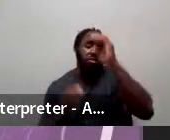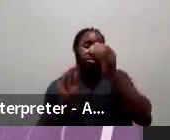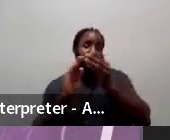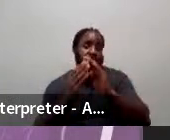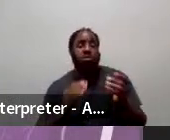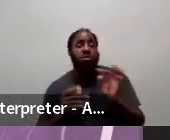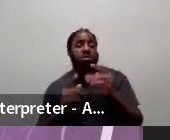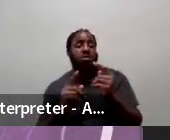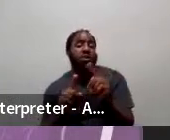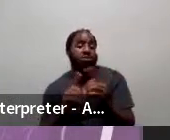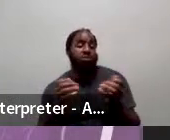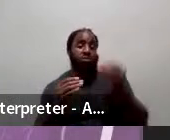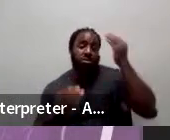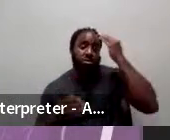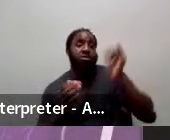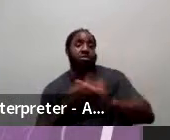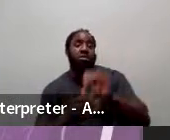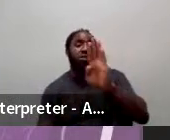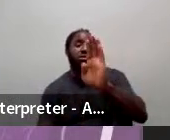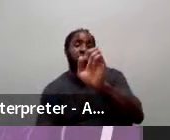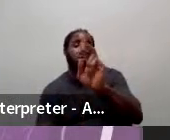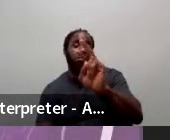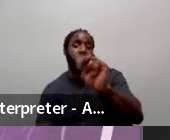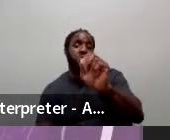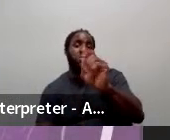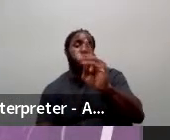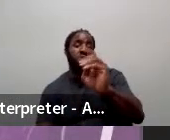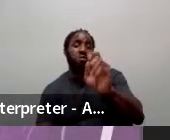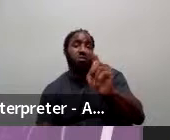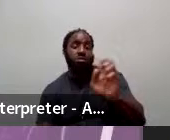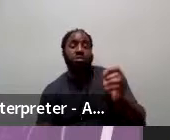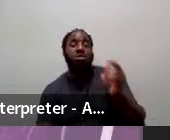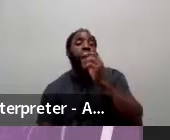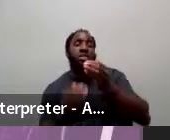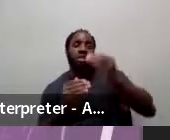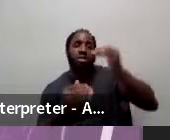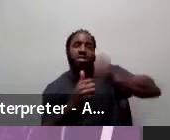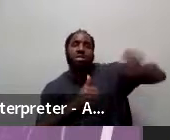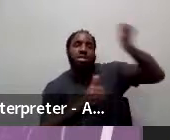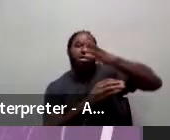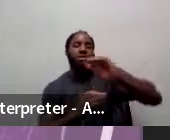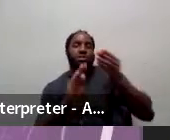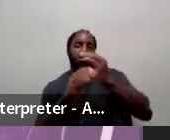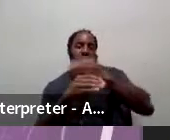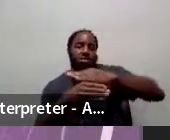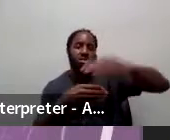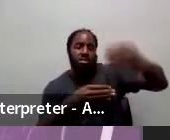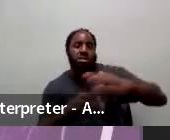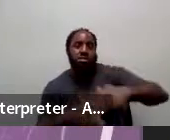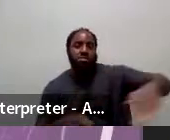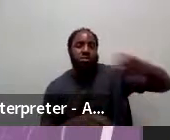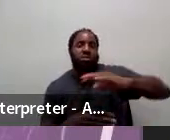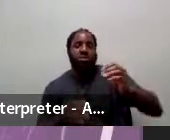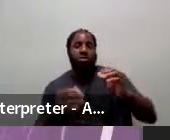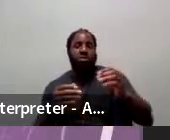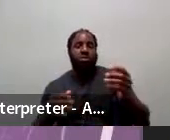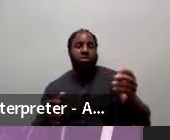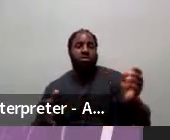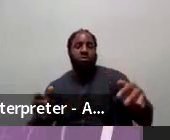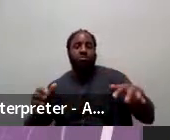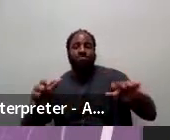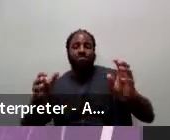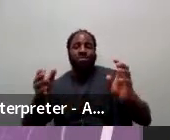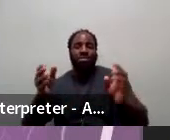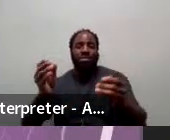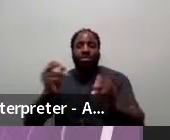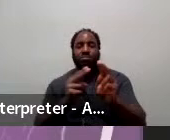that Bernadette Ferrara, who's the head of the Van Ness Neighborhood Alliance, has also put some questions into our Q&A related